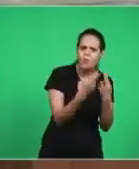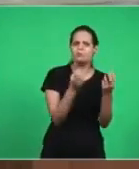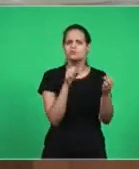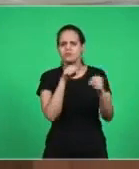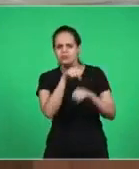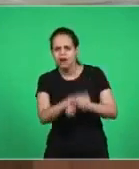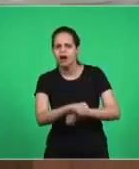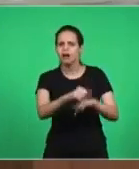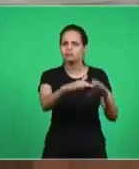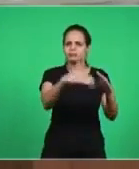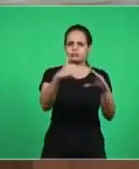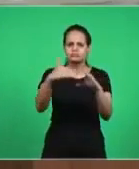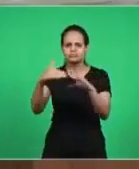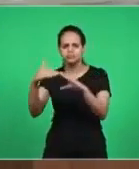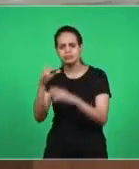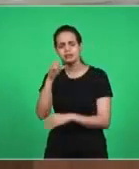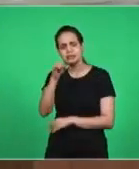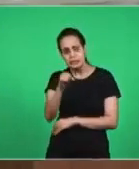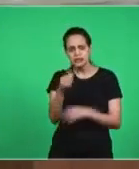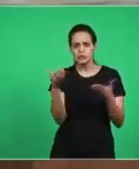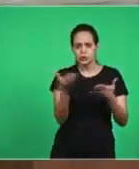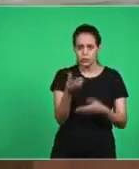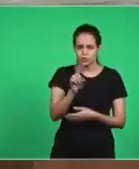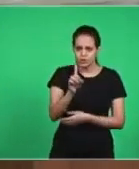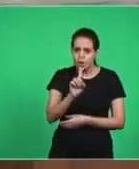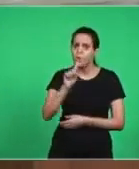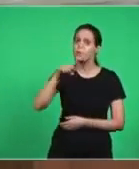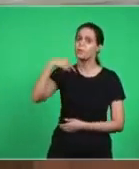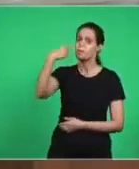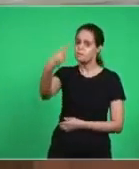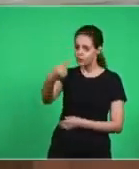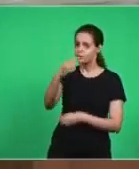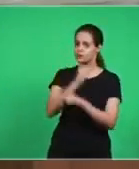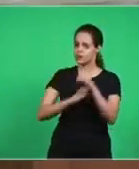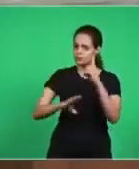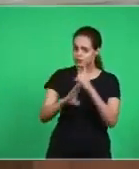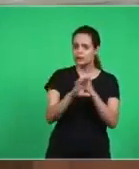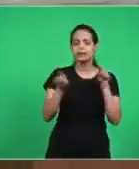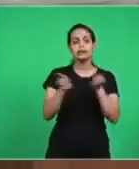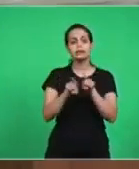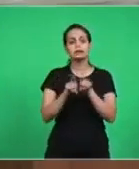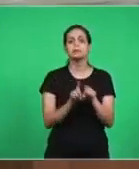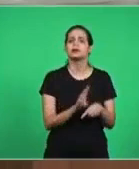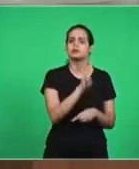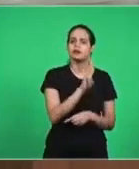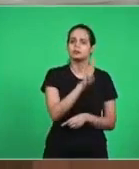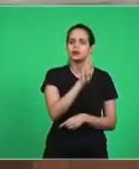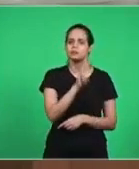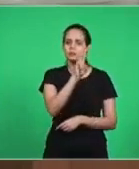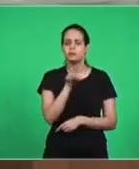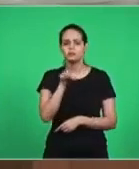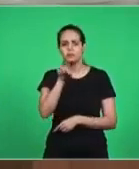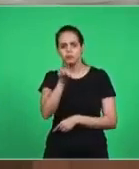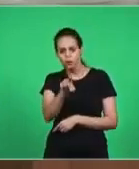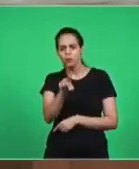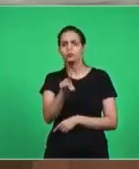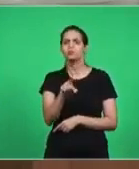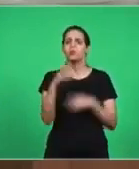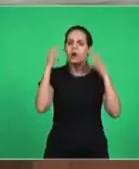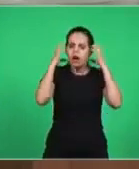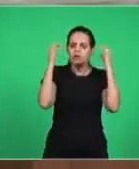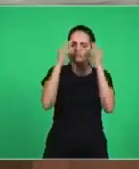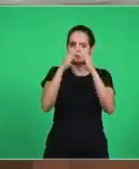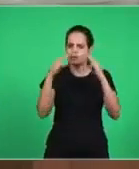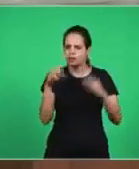the ones that were not mentioned today, they will be mentioned in the next Sunday school. They will also be available on the site of Radio